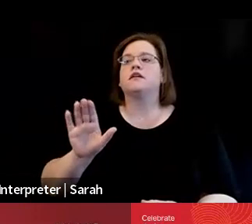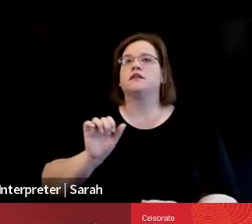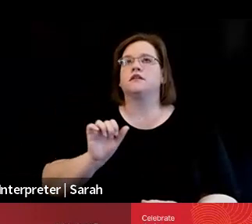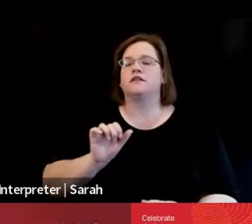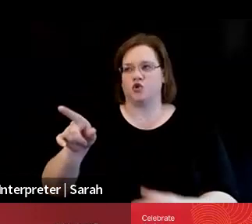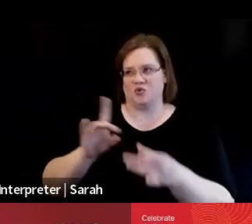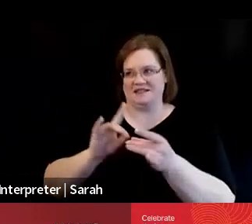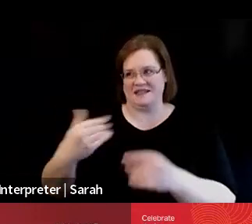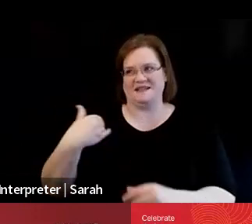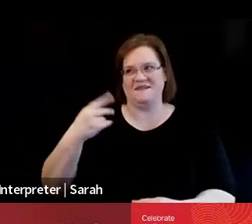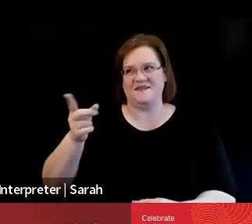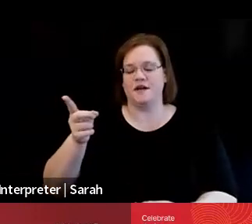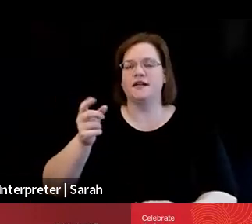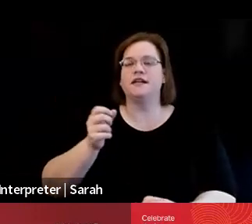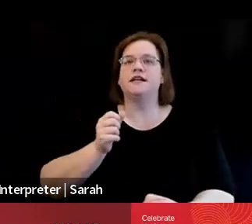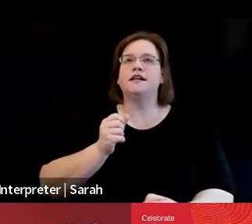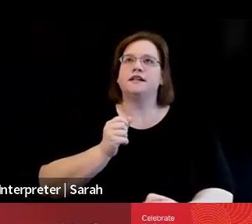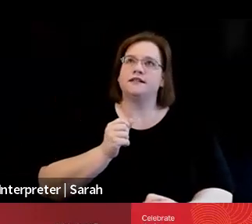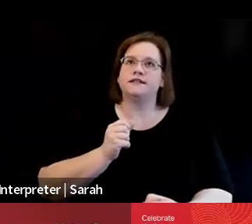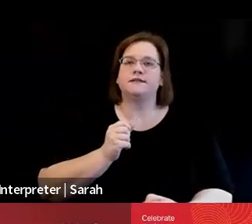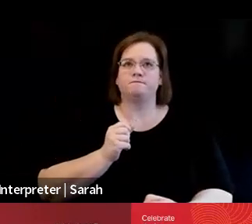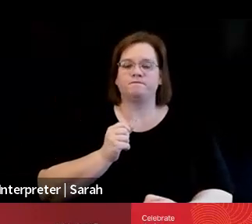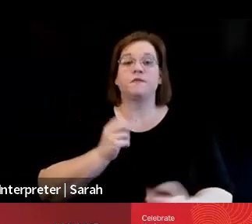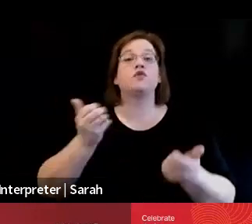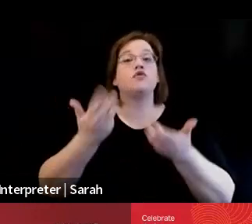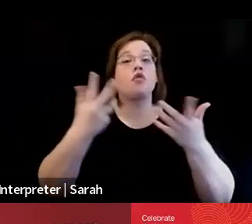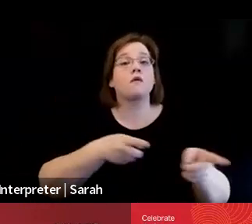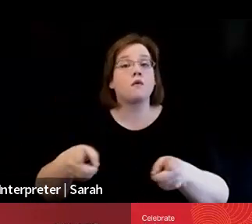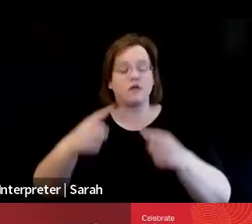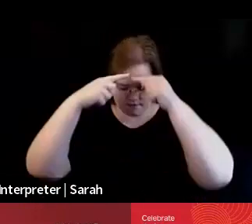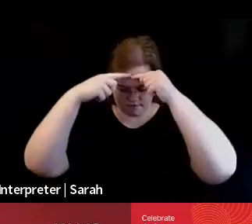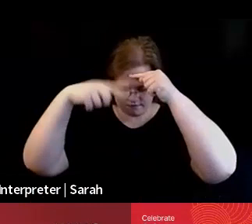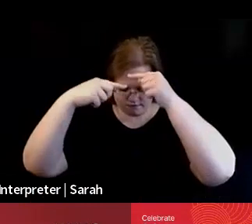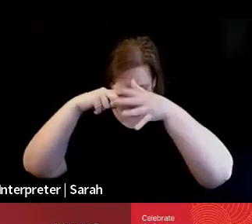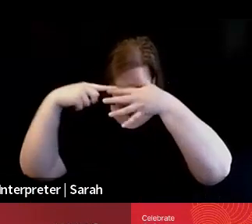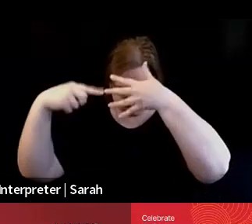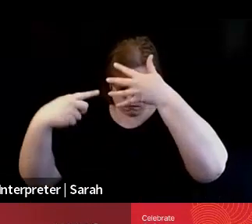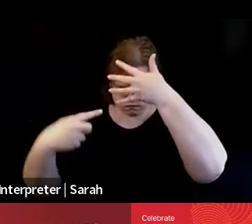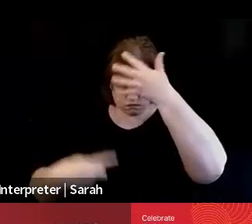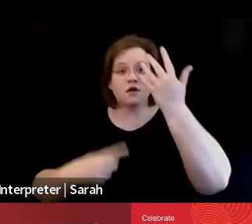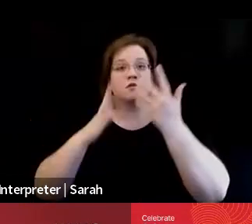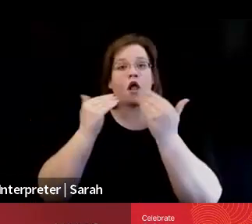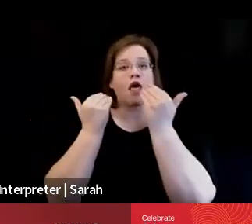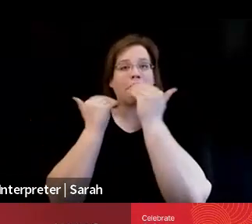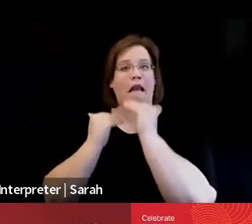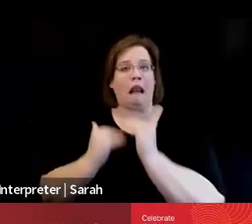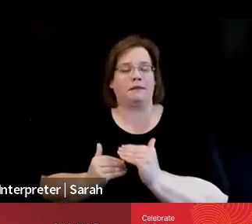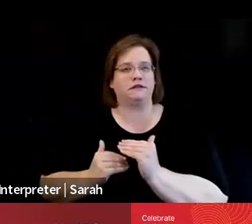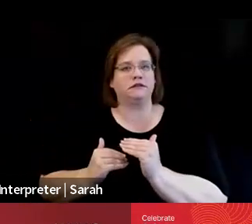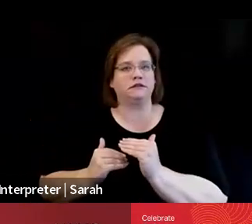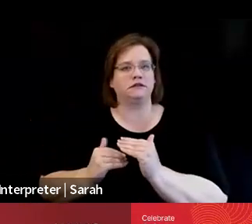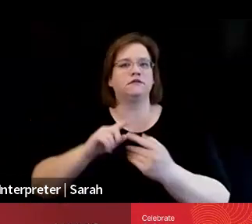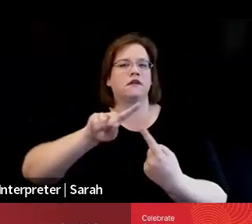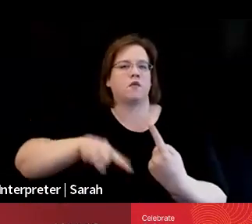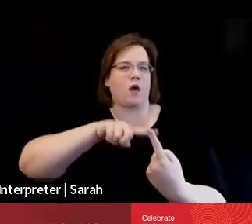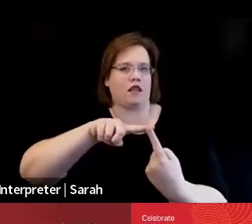said this before, Alison, that there's often a lot going on in a provider's mind because there's a lot of constraints that they're under. And so it's a little bit of a question of when. And